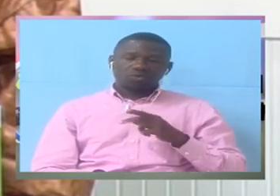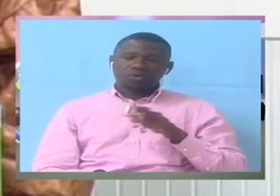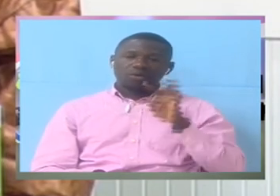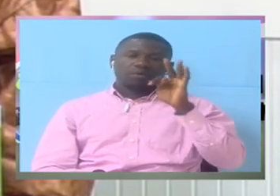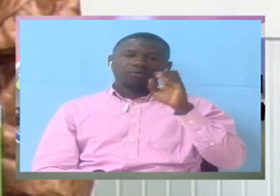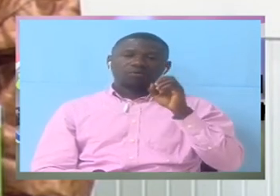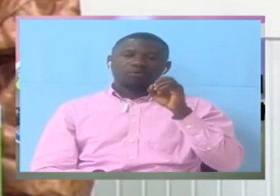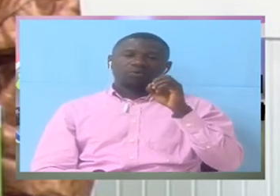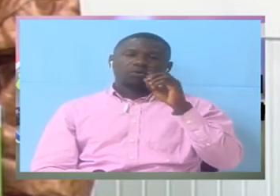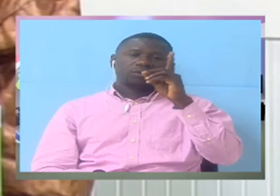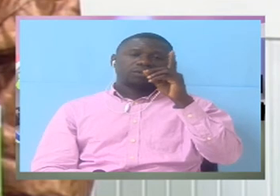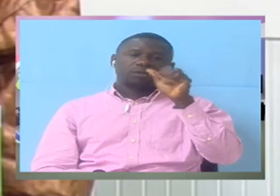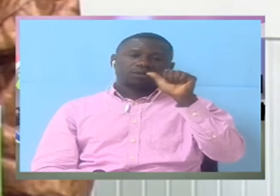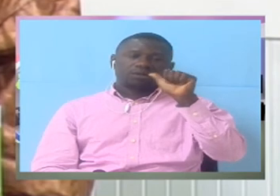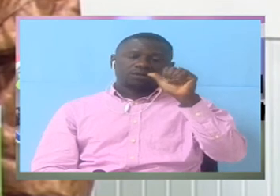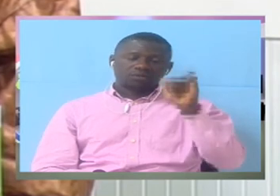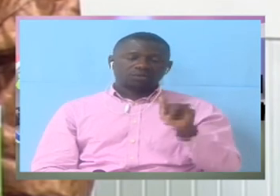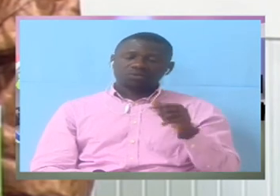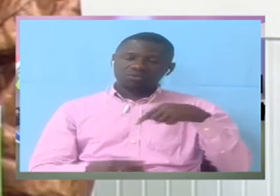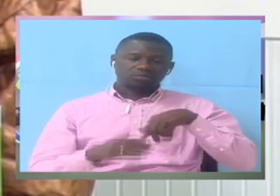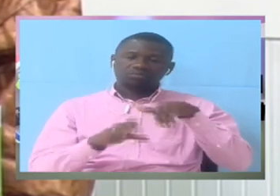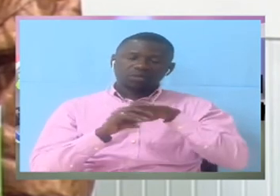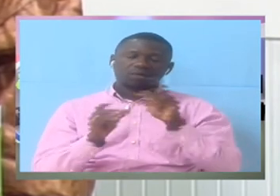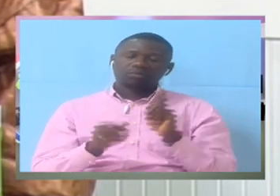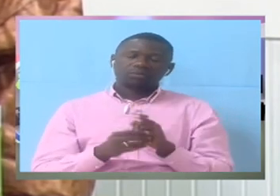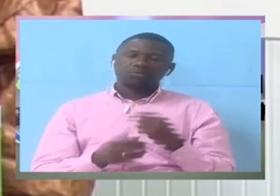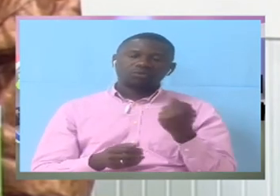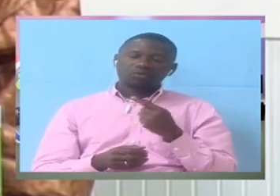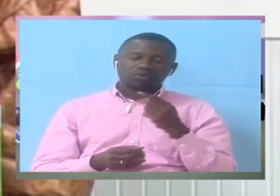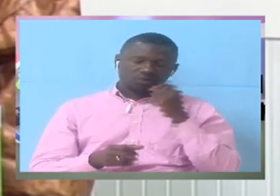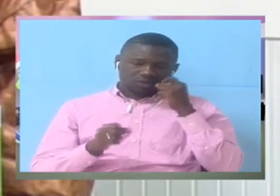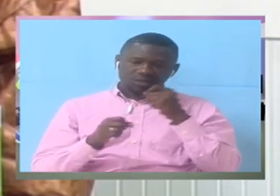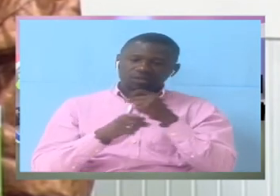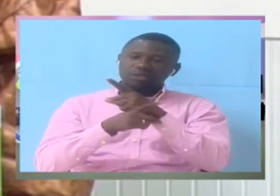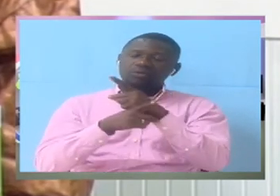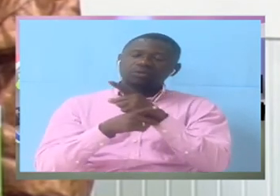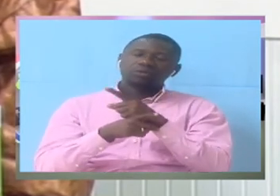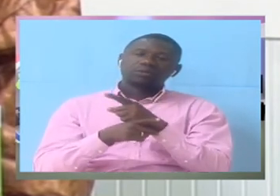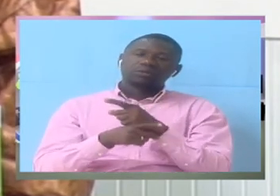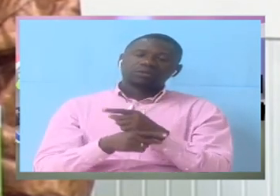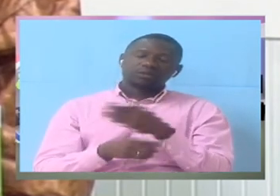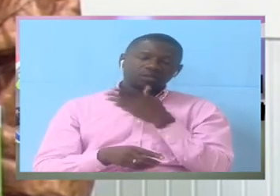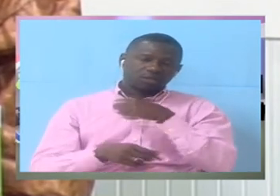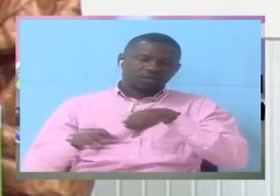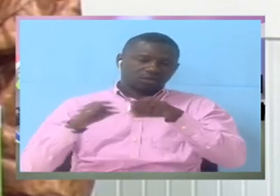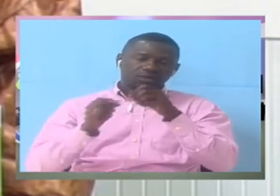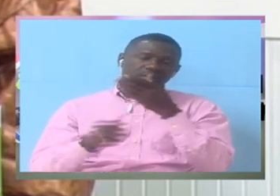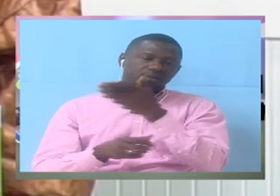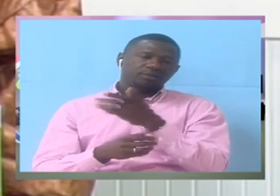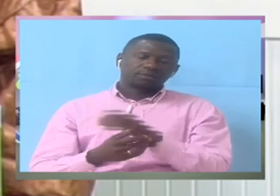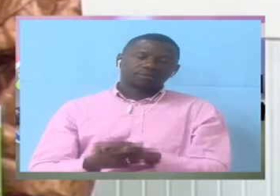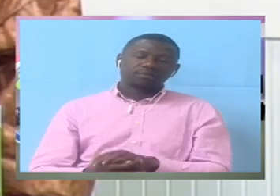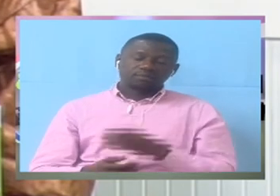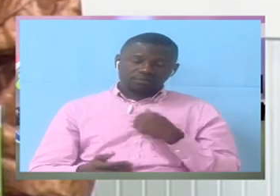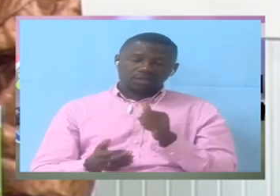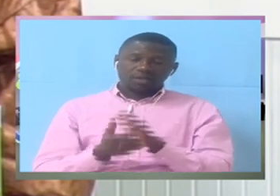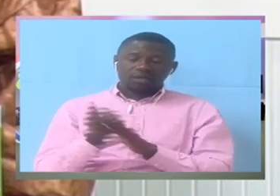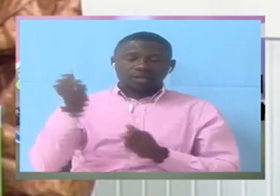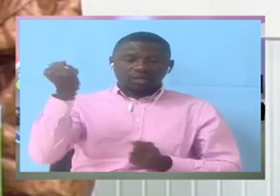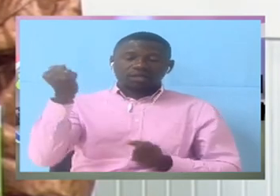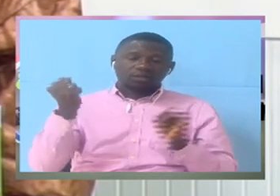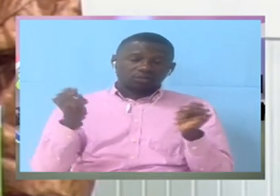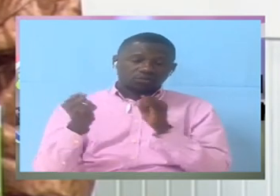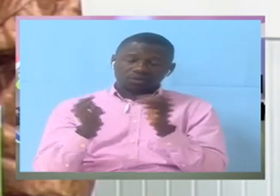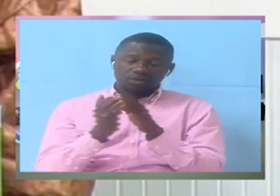don't intend on a Maserulian Jobod lot. I've never seen a Sierra Leonean there. Quran or Mutamben Kalla. I held the Quran